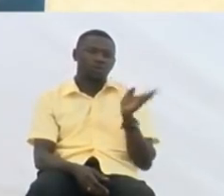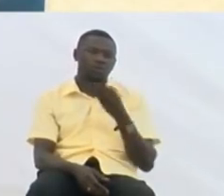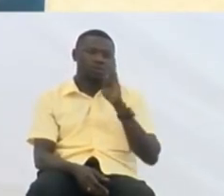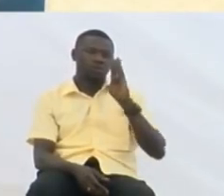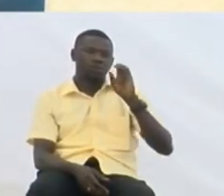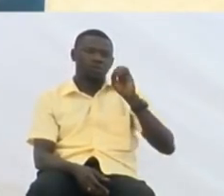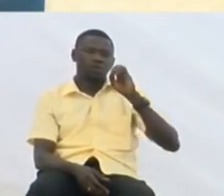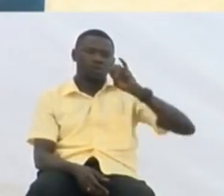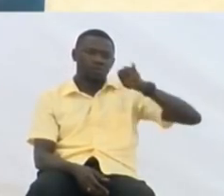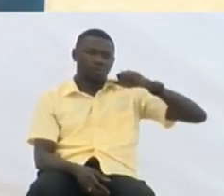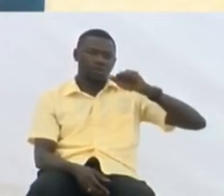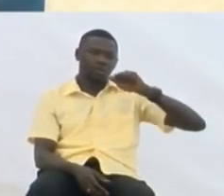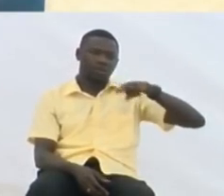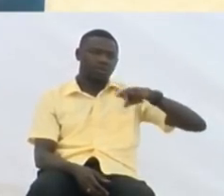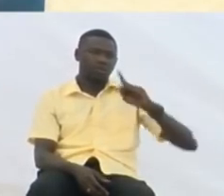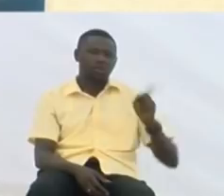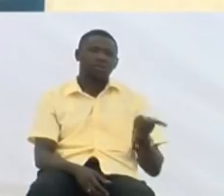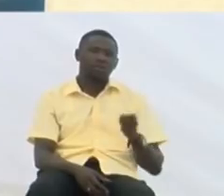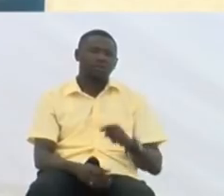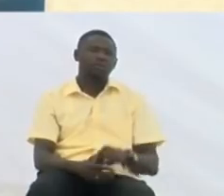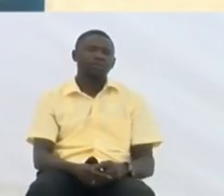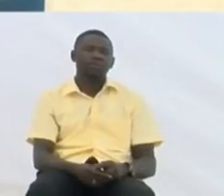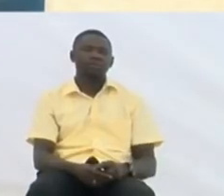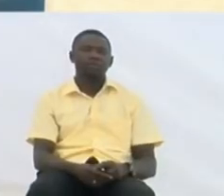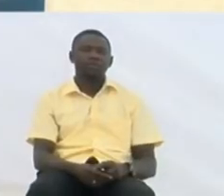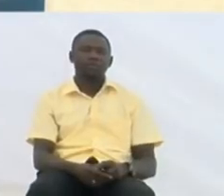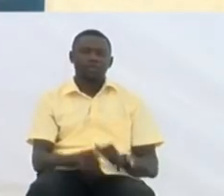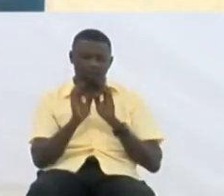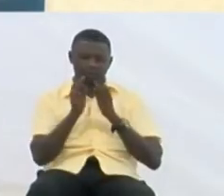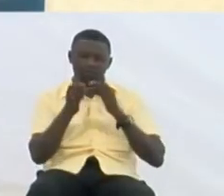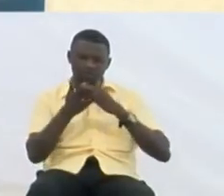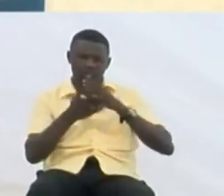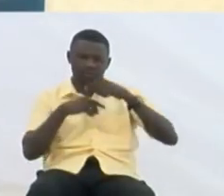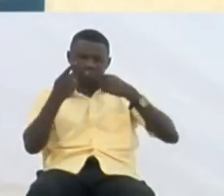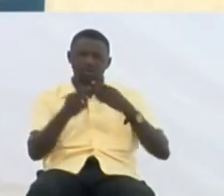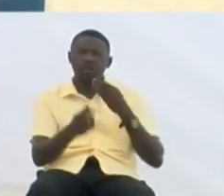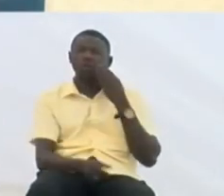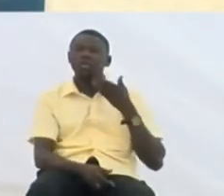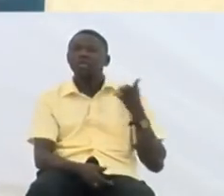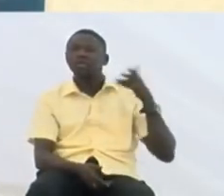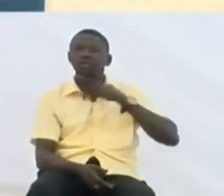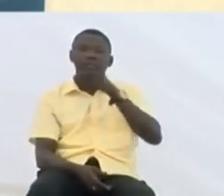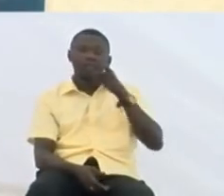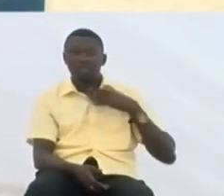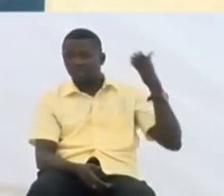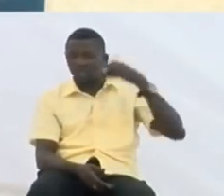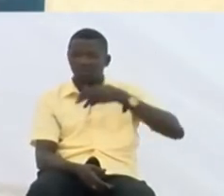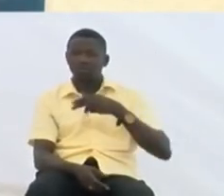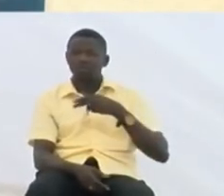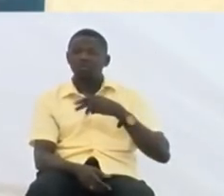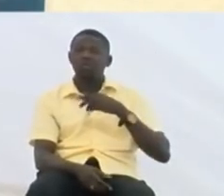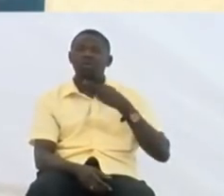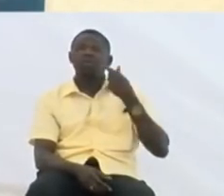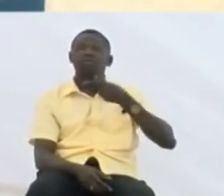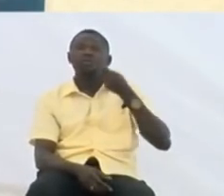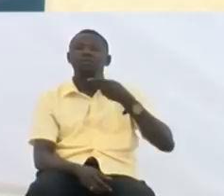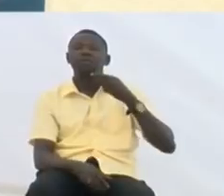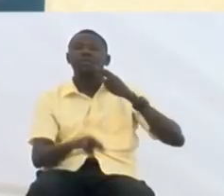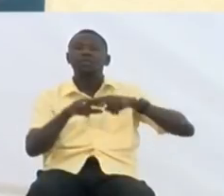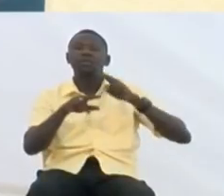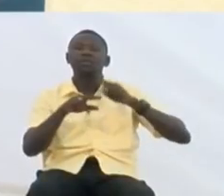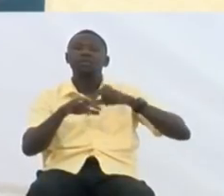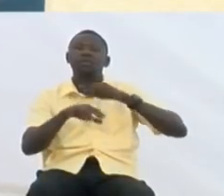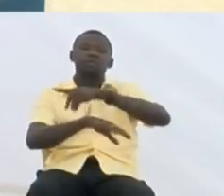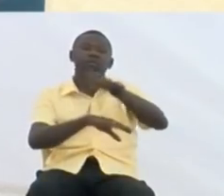Kabri walnata o Bantabato. When they came to the Bantaba, they performed